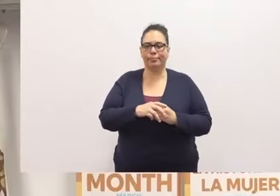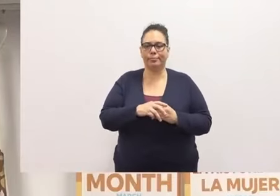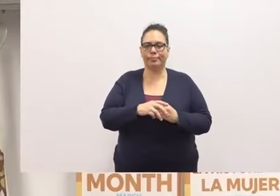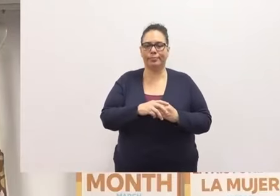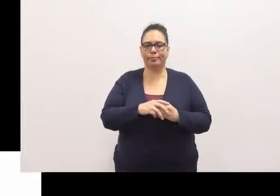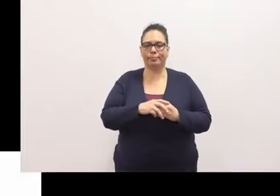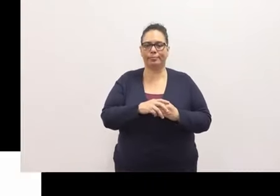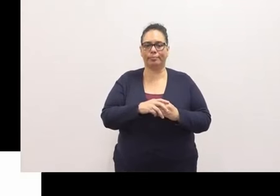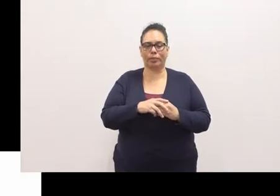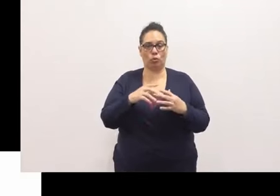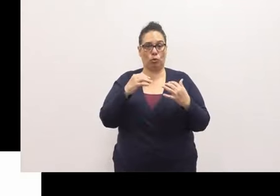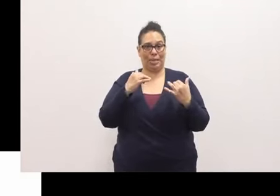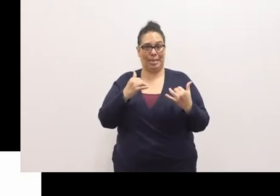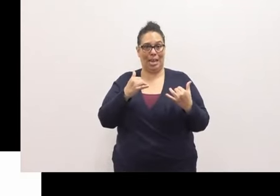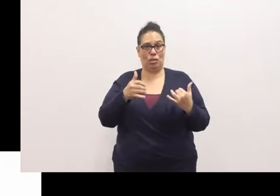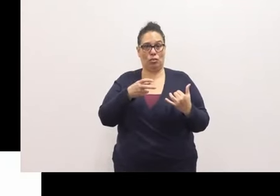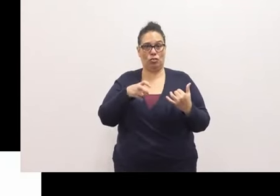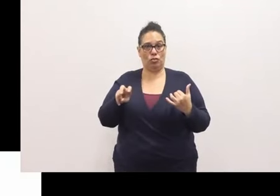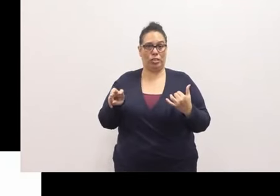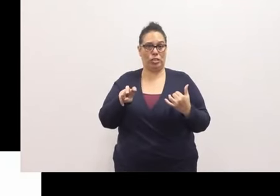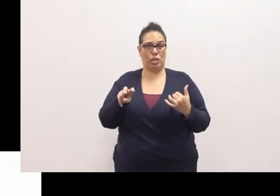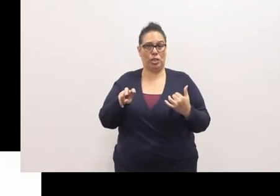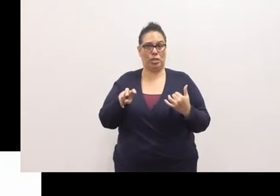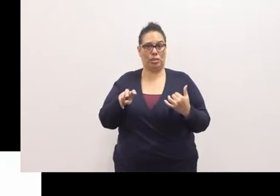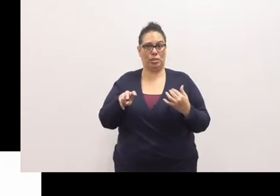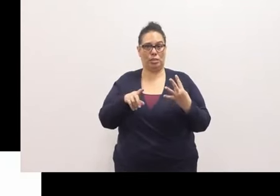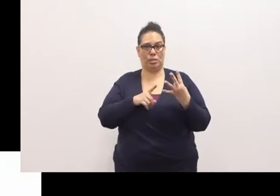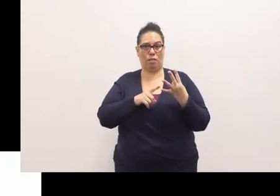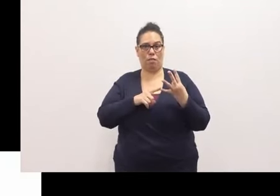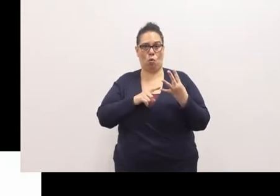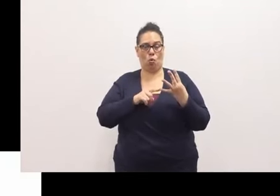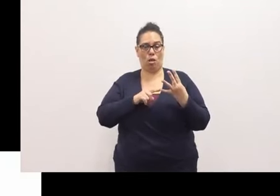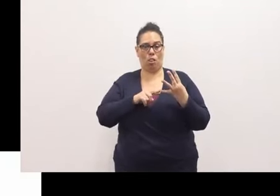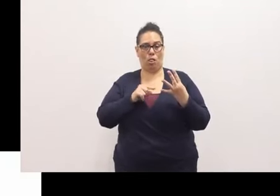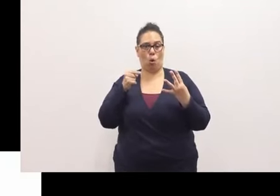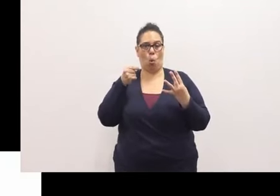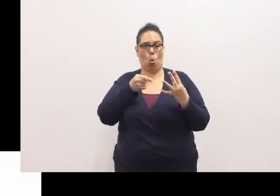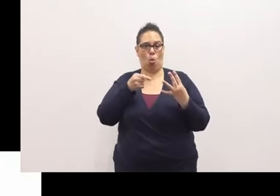So now we're transitioning to goal four. Yes.